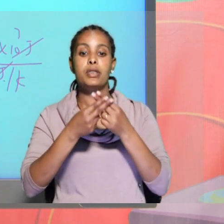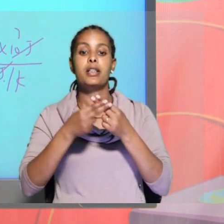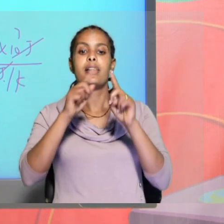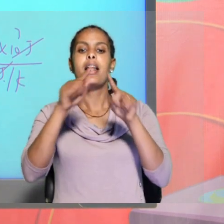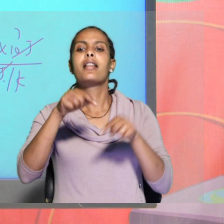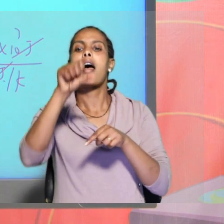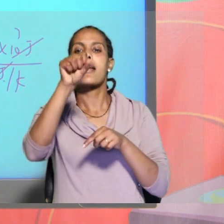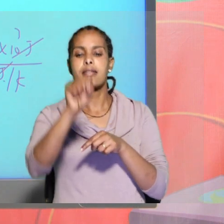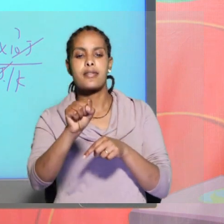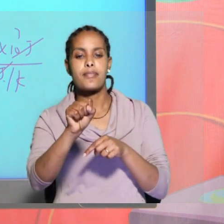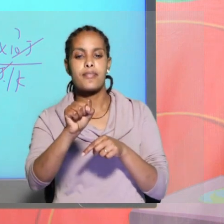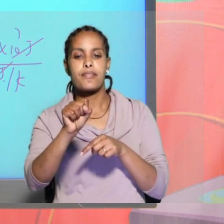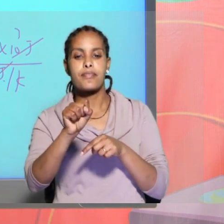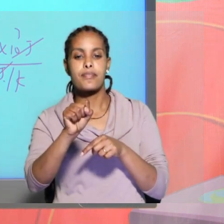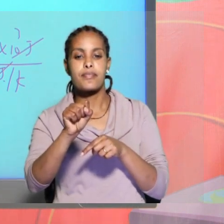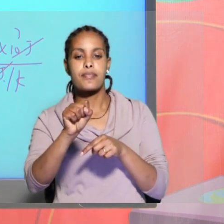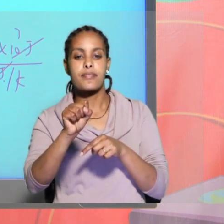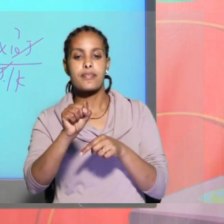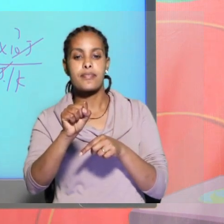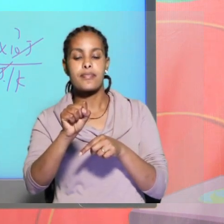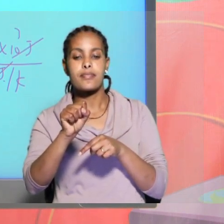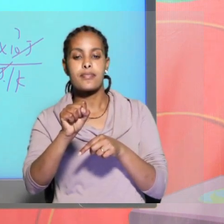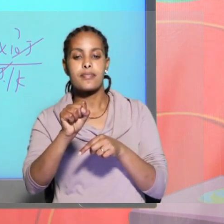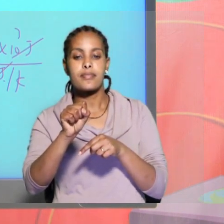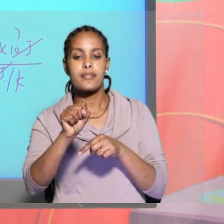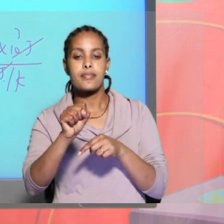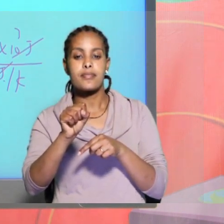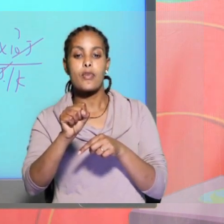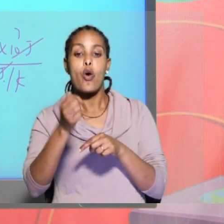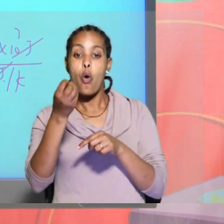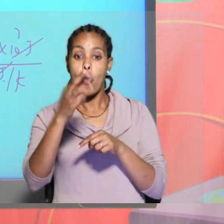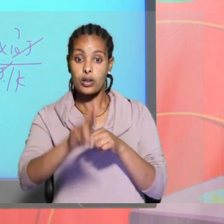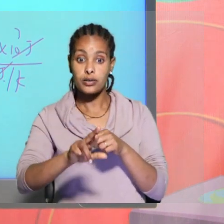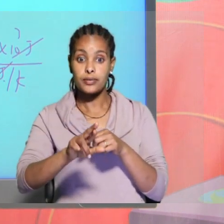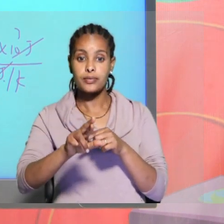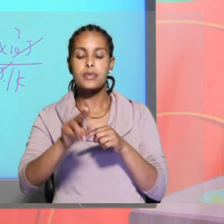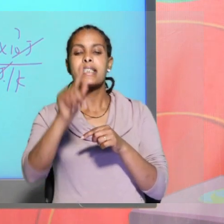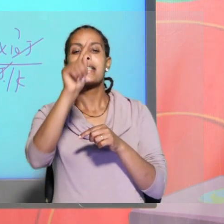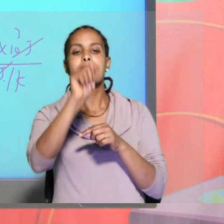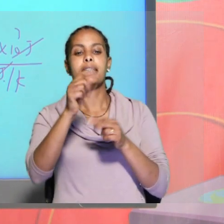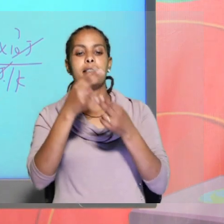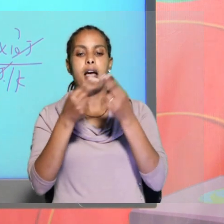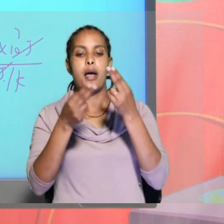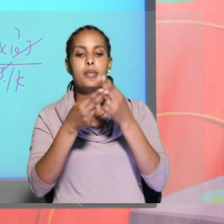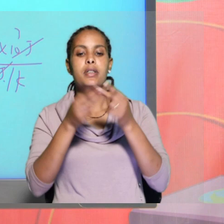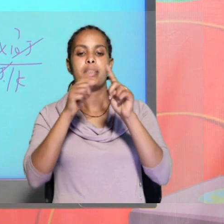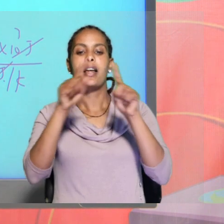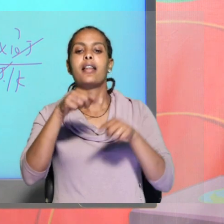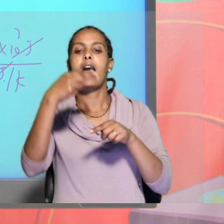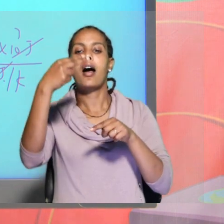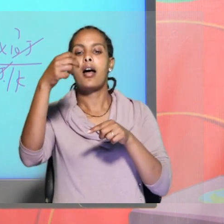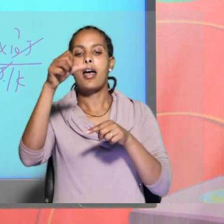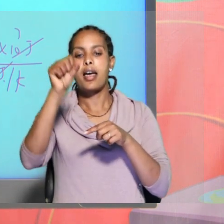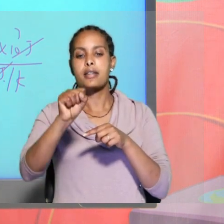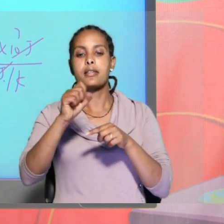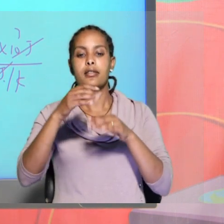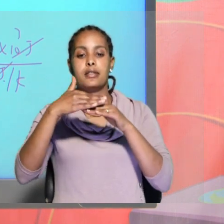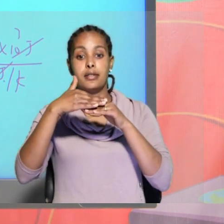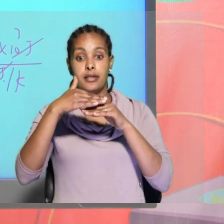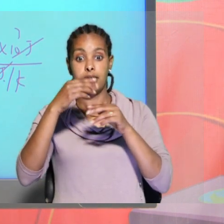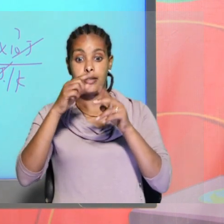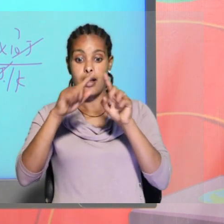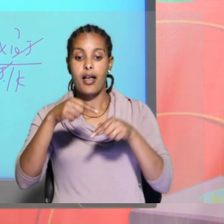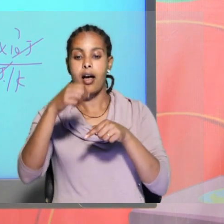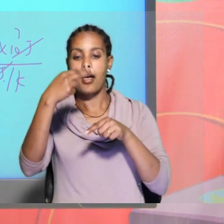S, delta H is greater than T times delta S, or T times delta S is less than delta